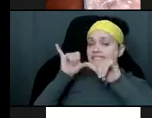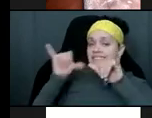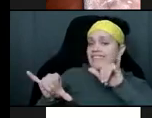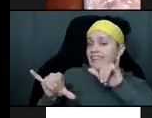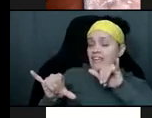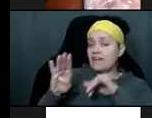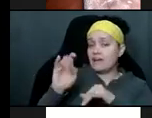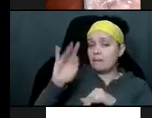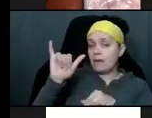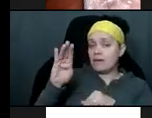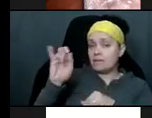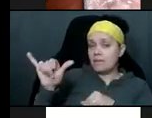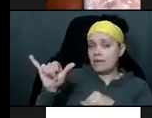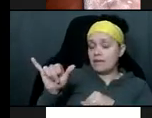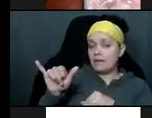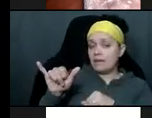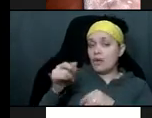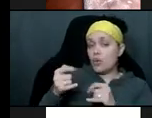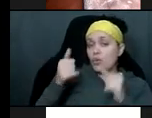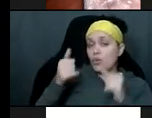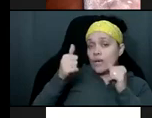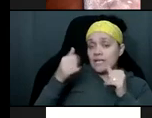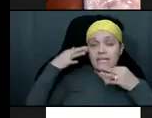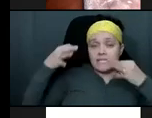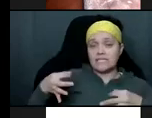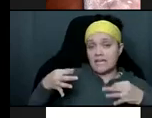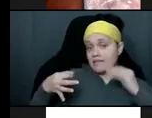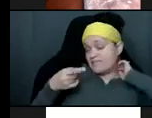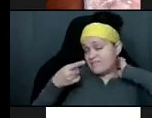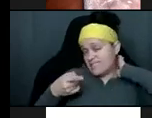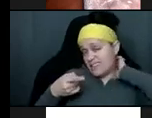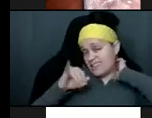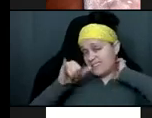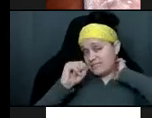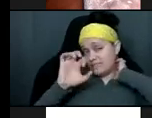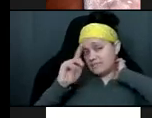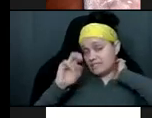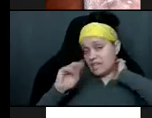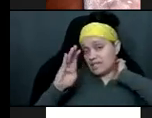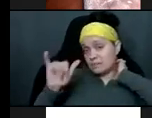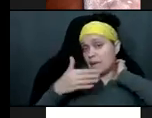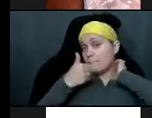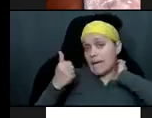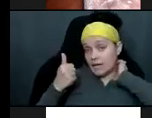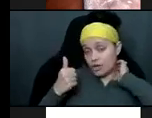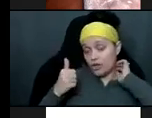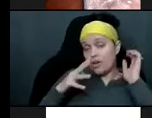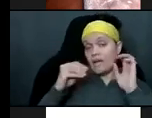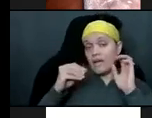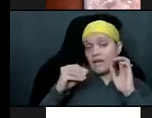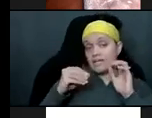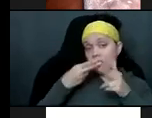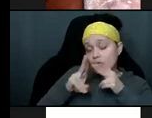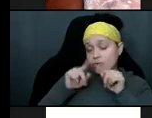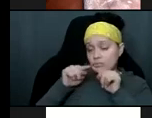Bay. Fairly quickly, they decided that Jackson Bay was better, and they went a short distance